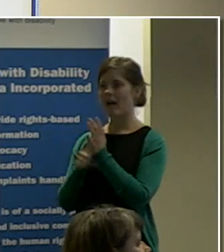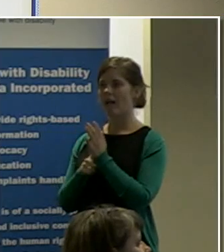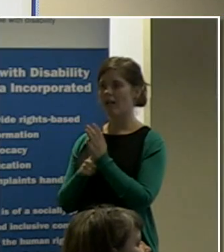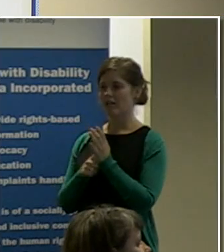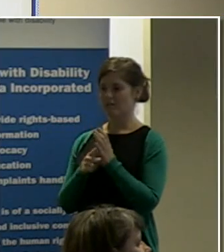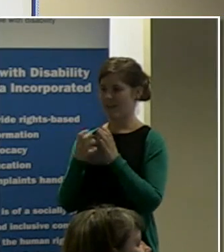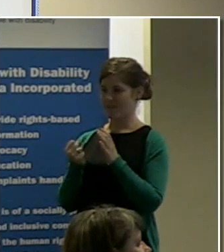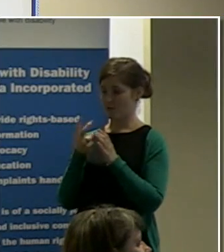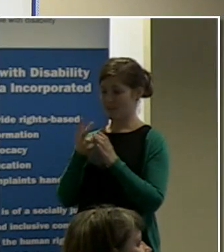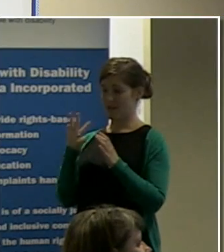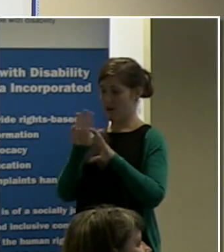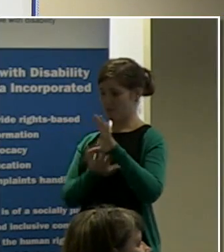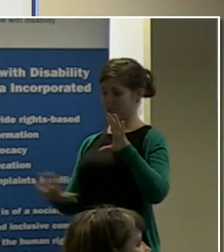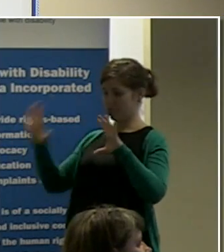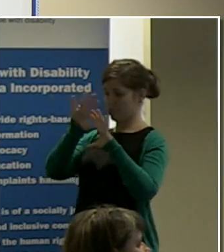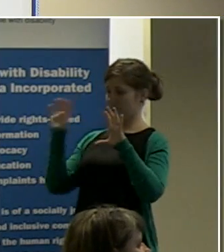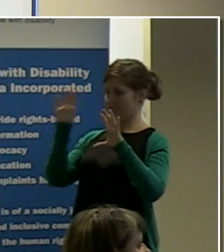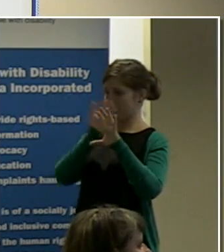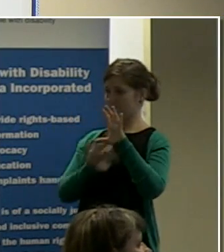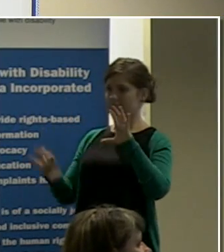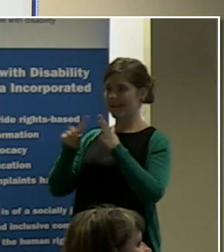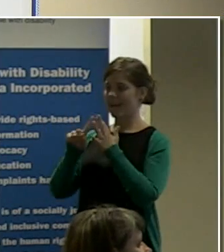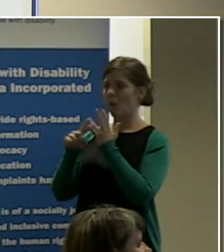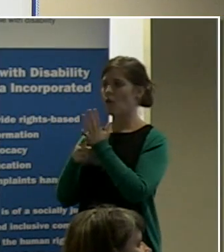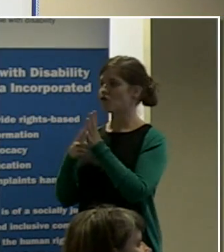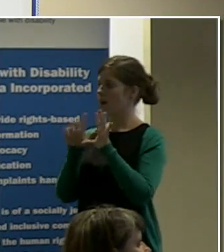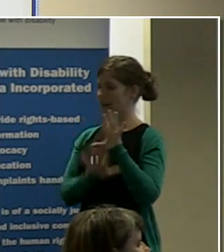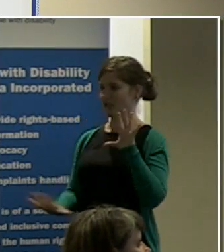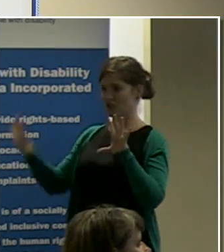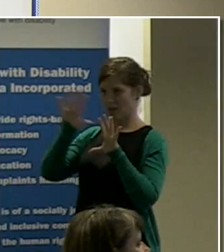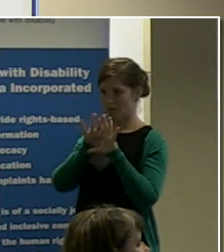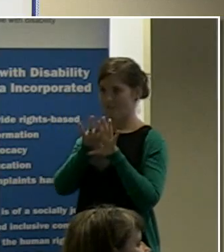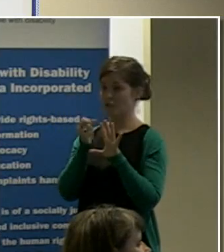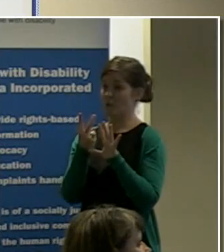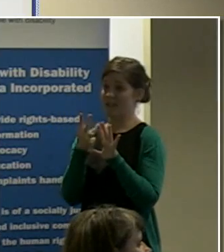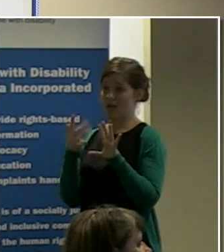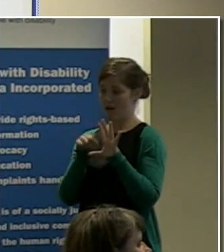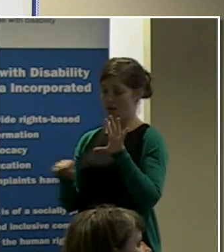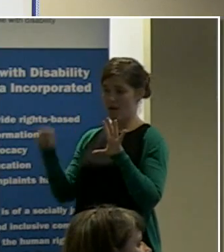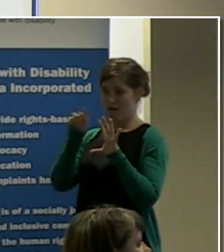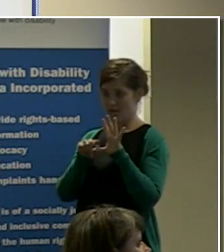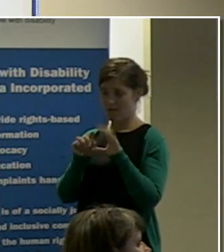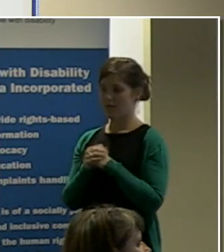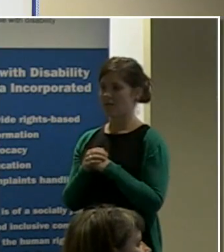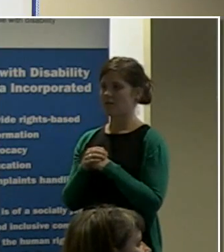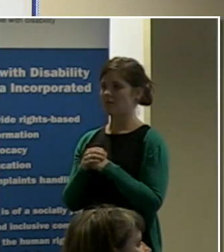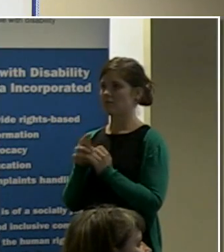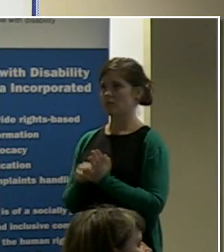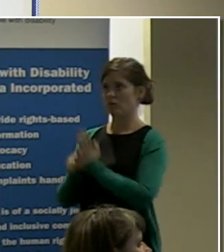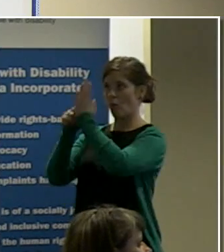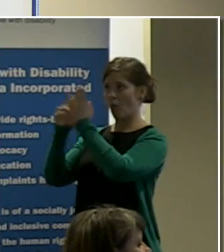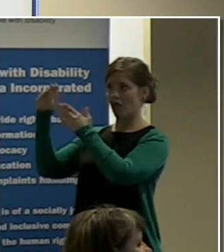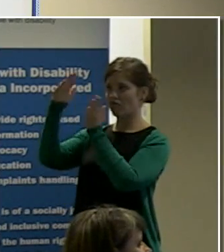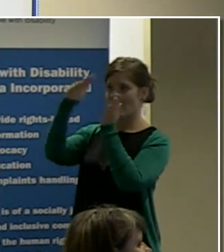Eora Nation. The Eora Nation is bounded by nature's own. The Hawkesbury River to